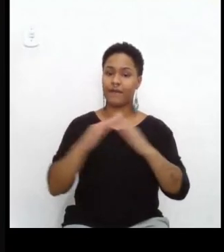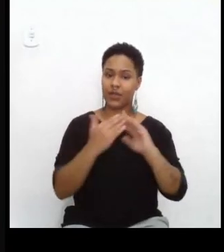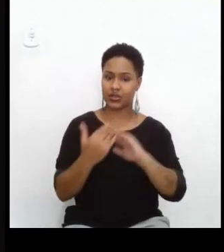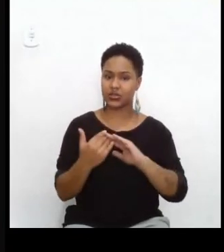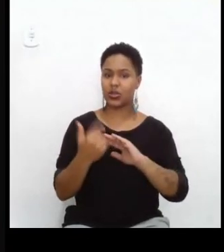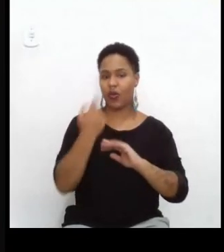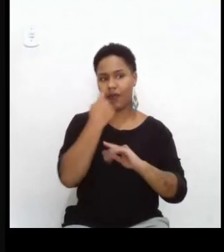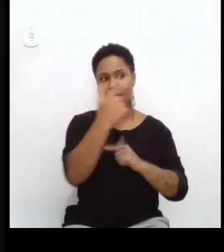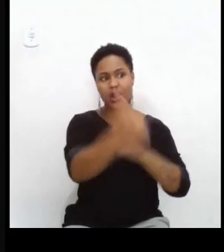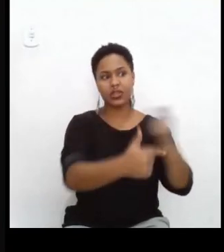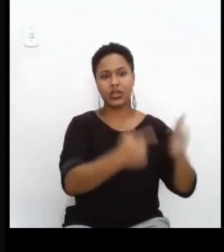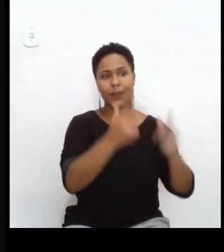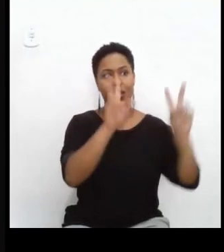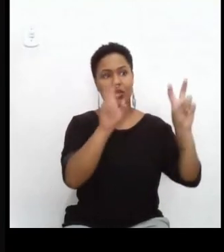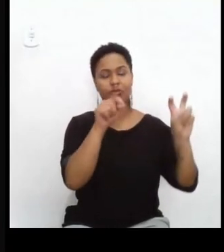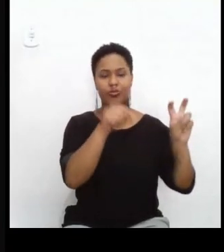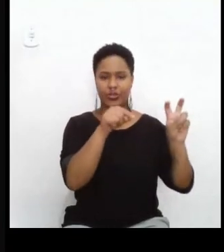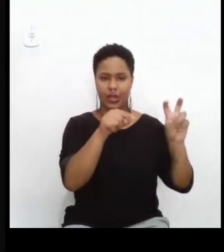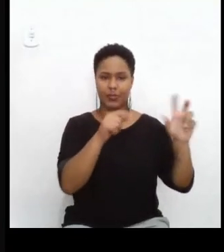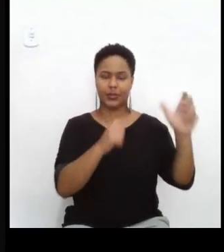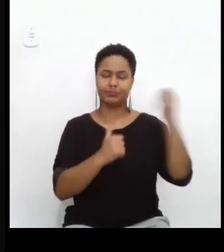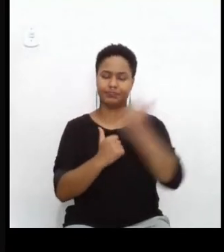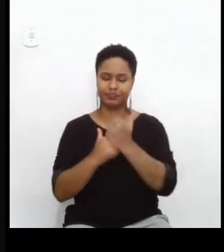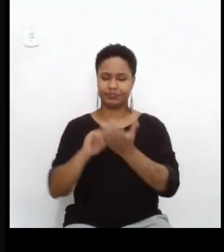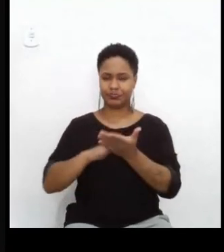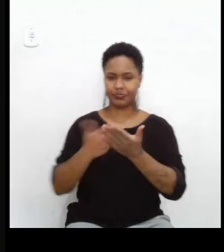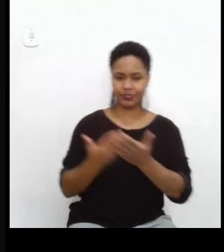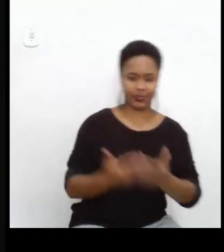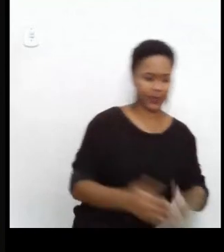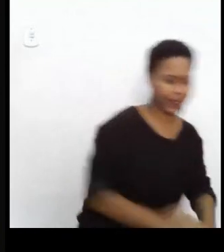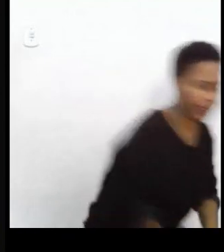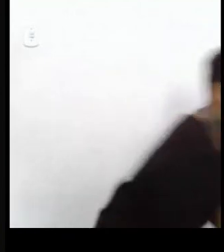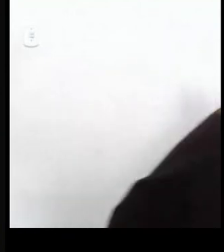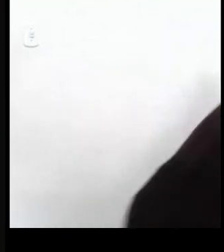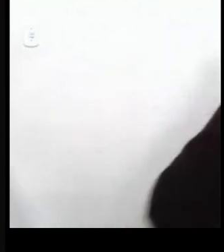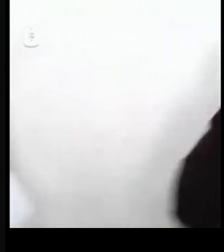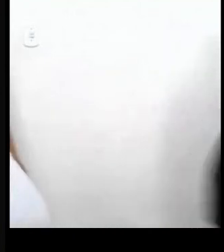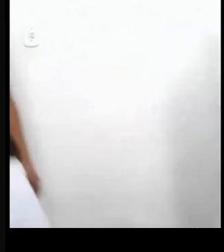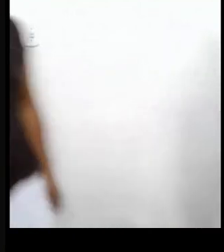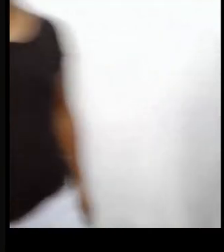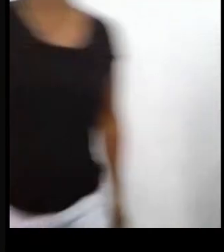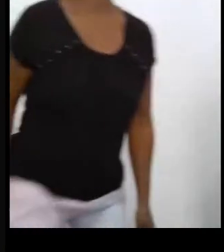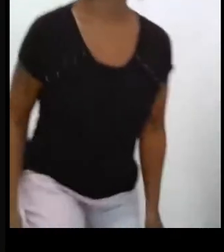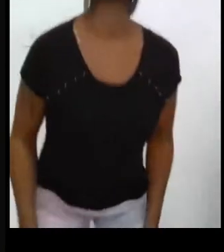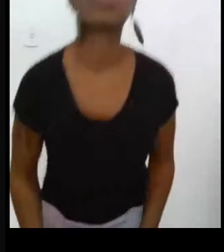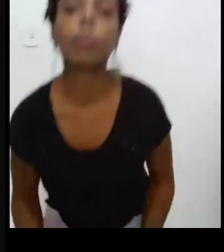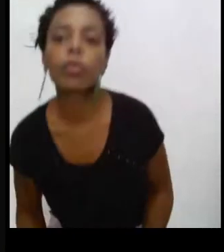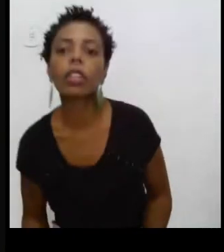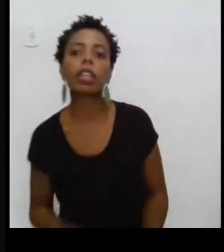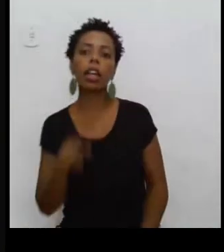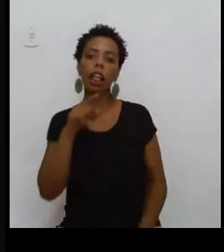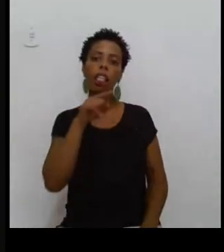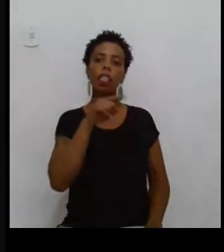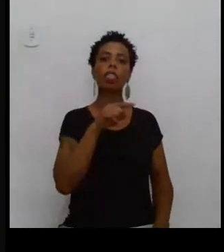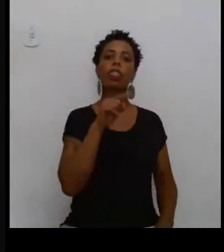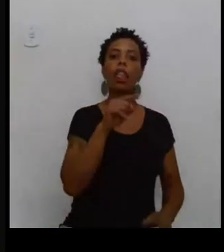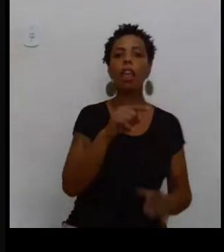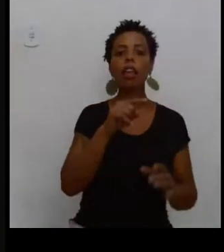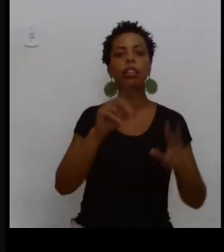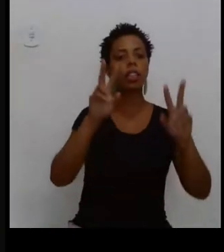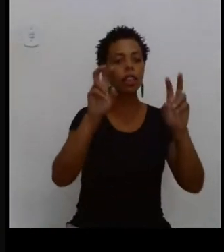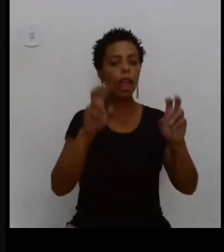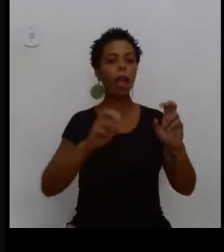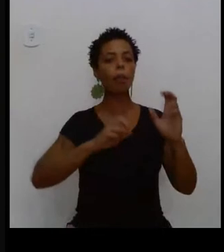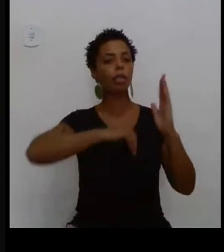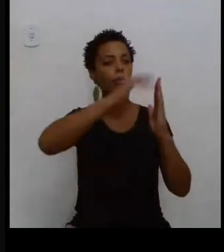to pick a e eu achei lindas foram esse onde a gente me now Erica